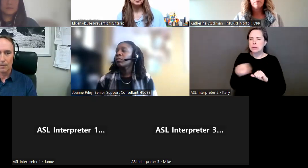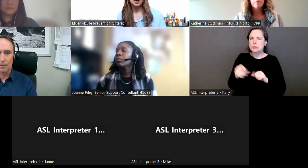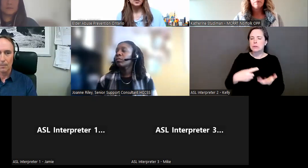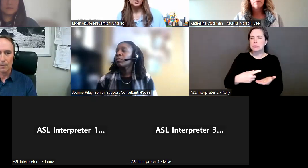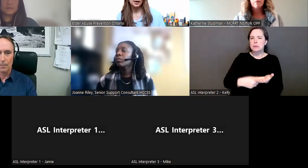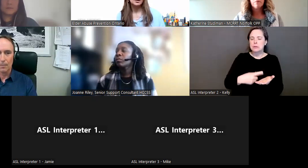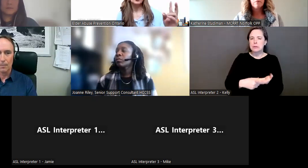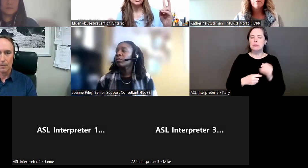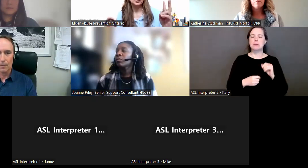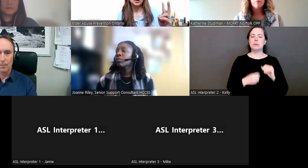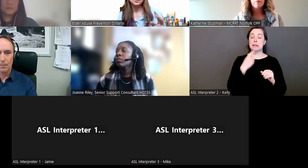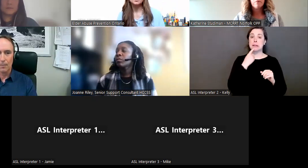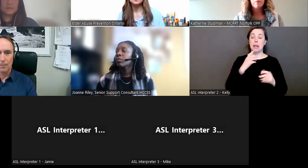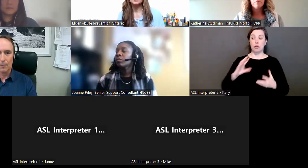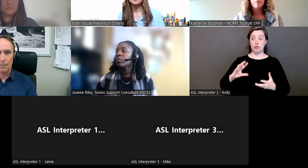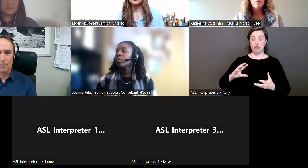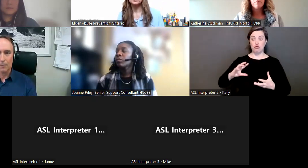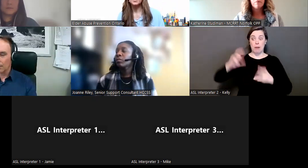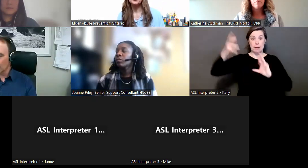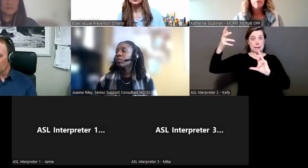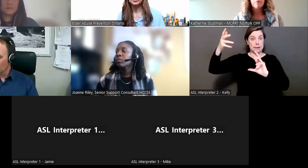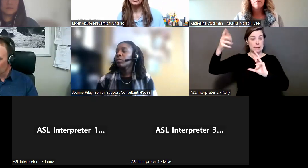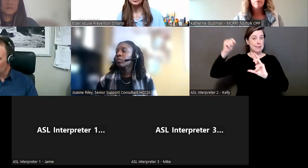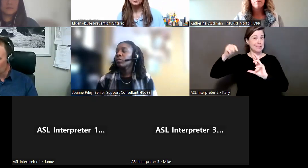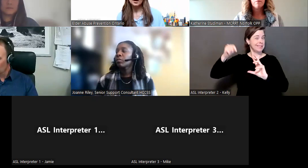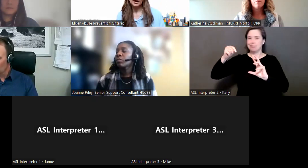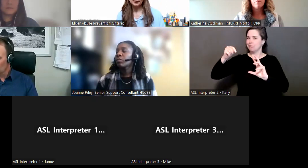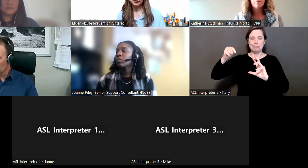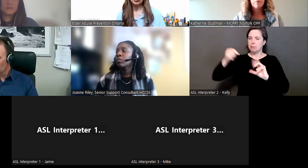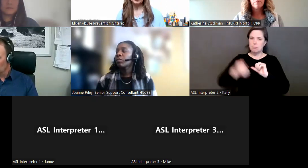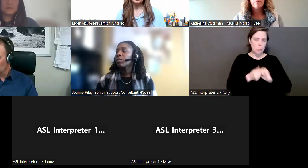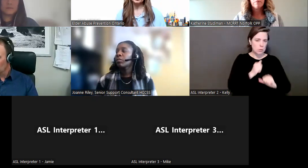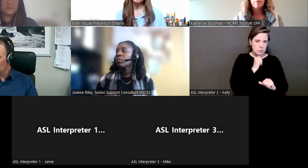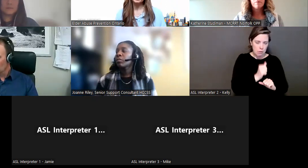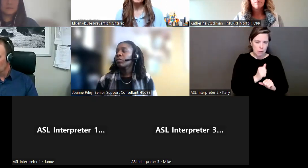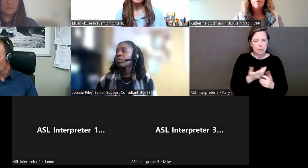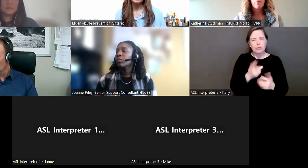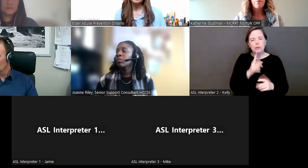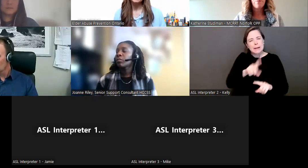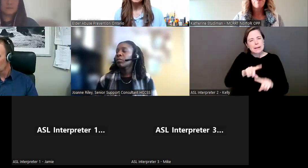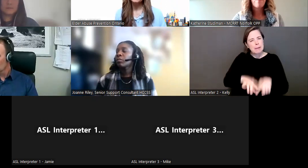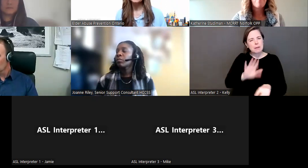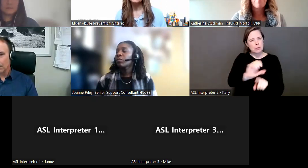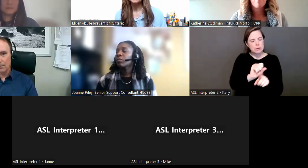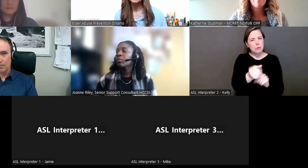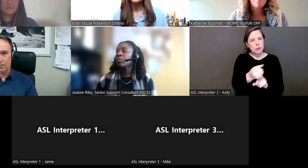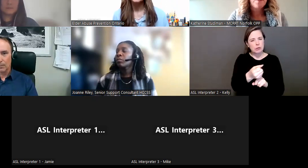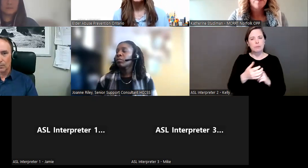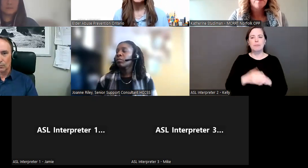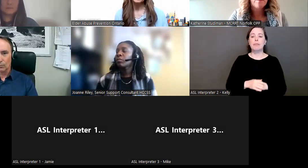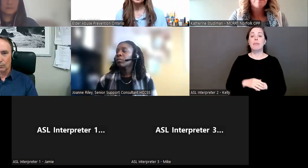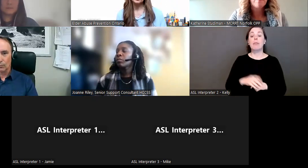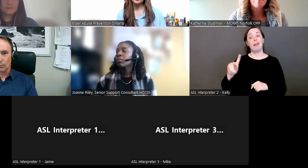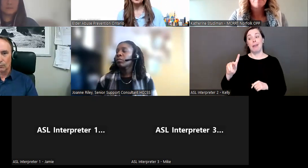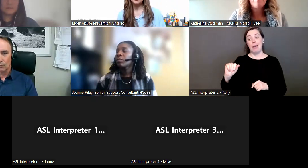crisis response, depending on what the circumstances is. I know in Katherine, working with your role with the police, it sometimes is crisis